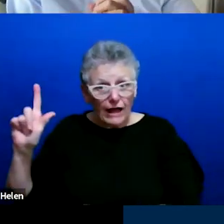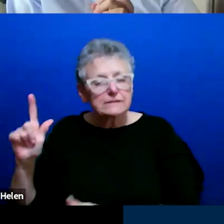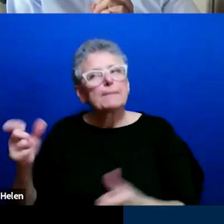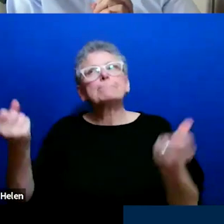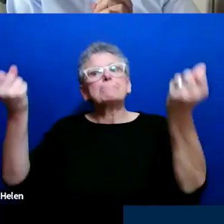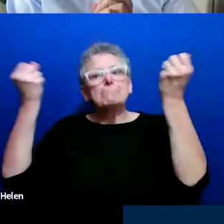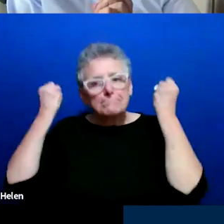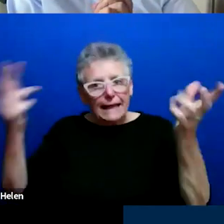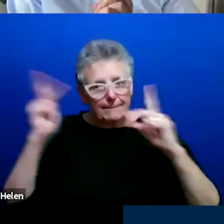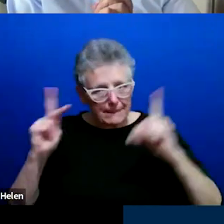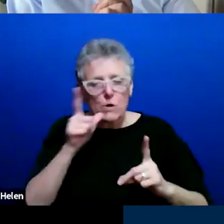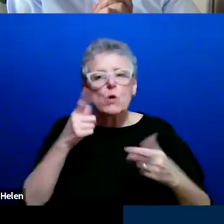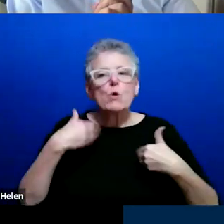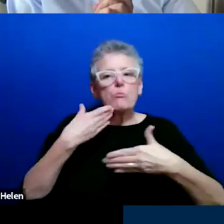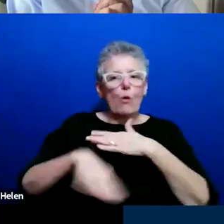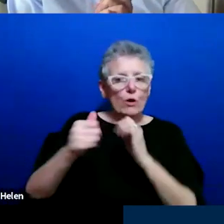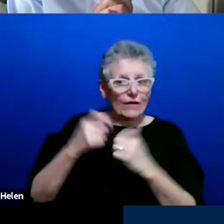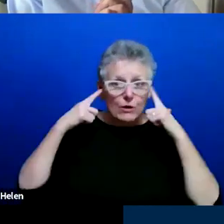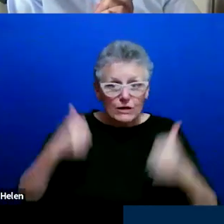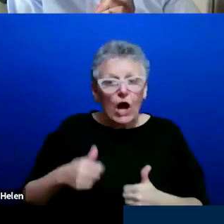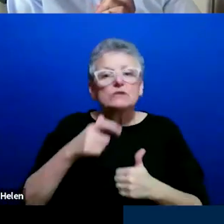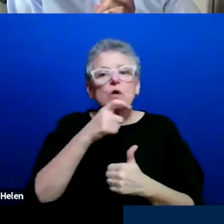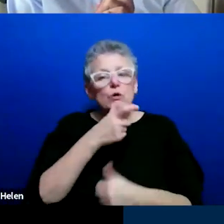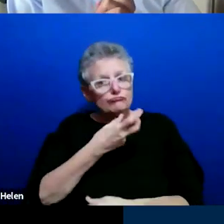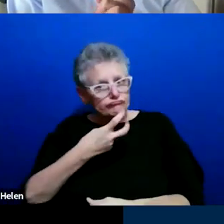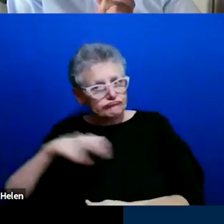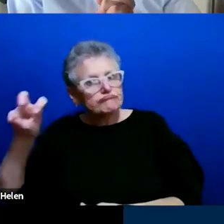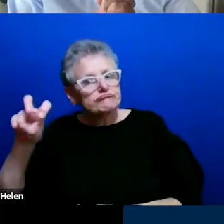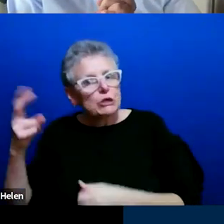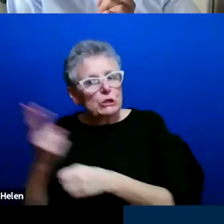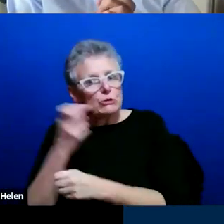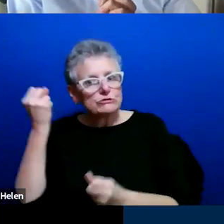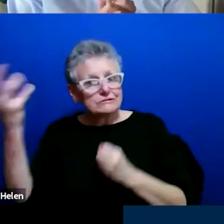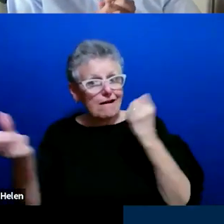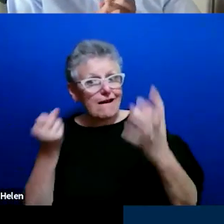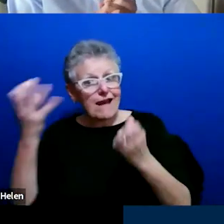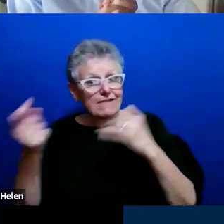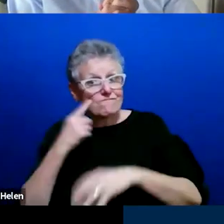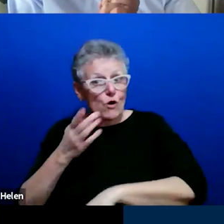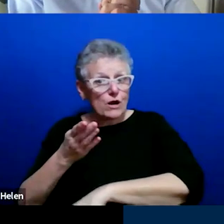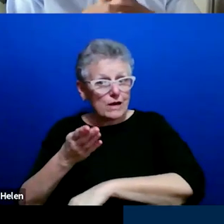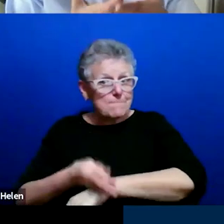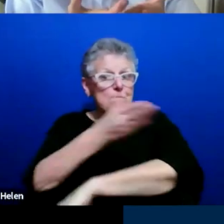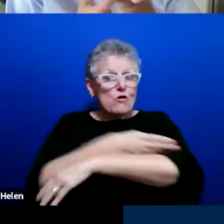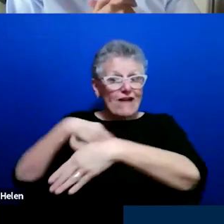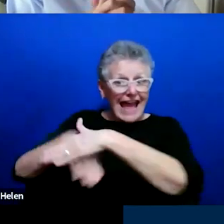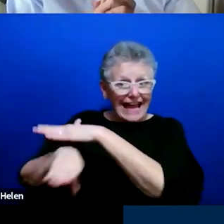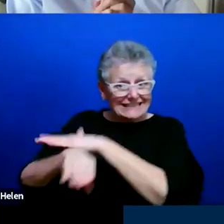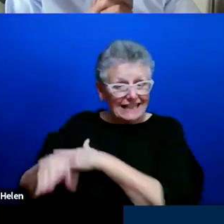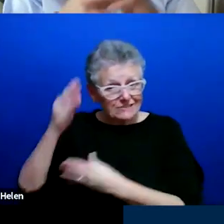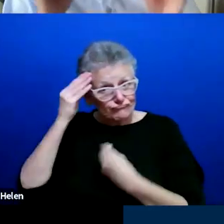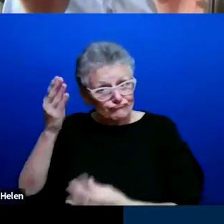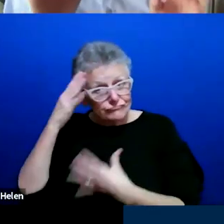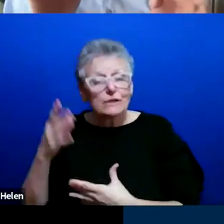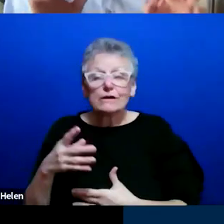who are have congenital hearing loss who transition to using sign language to improve their access. So it's a great tool.